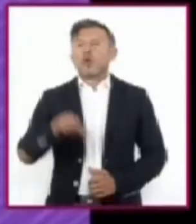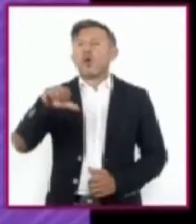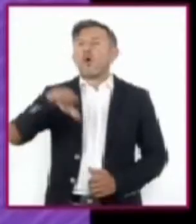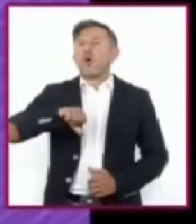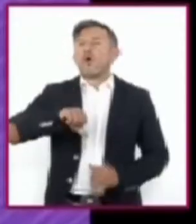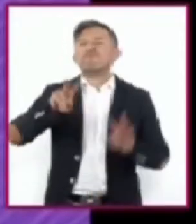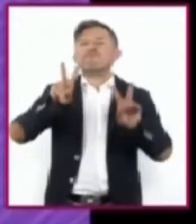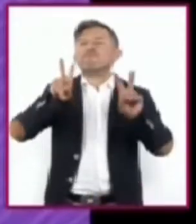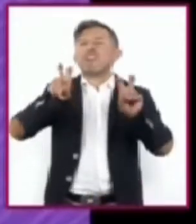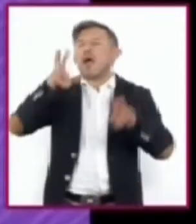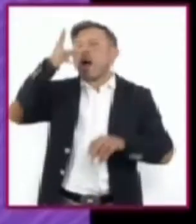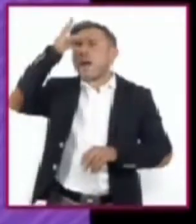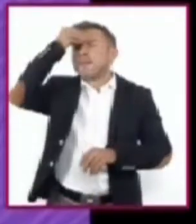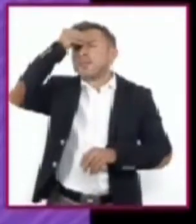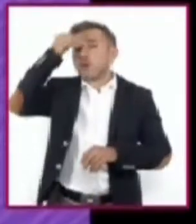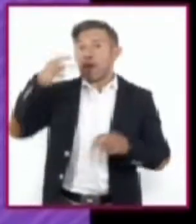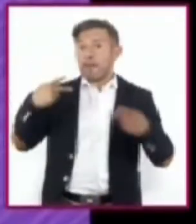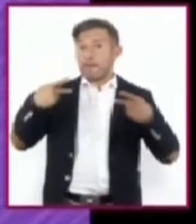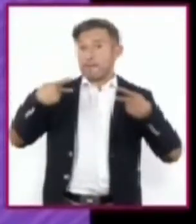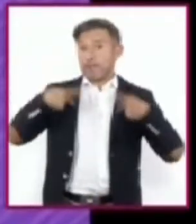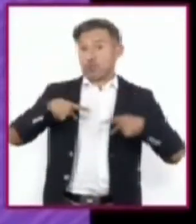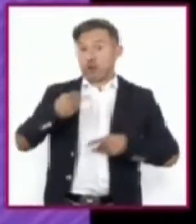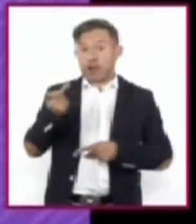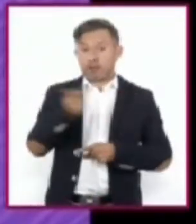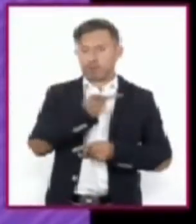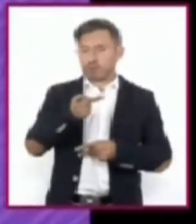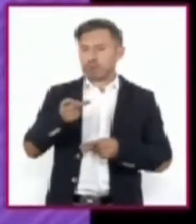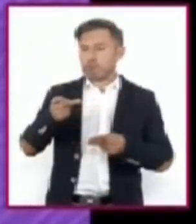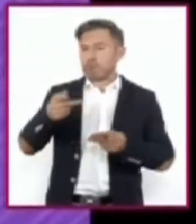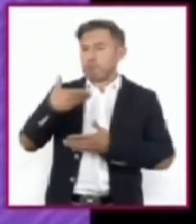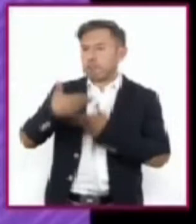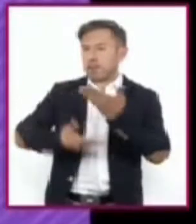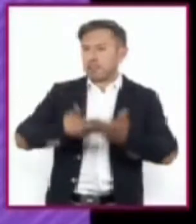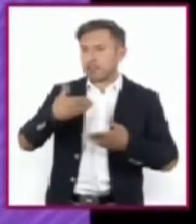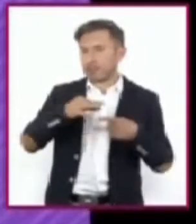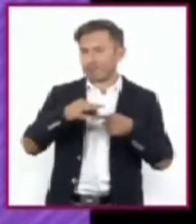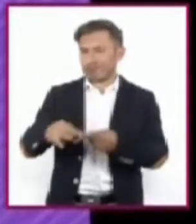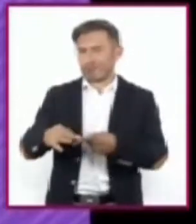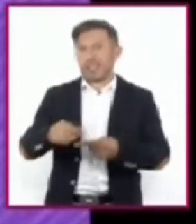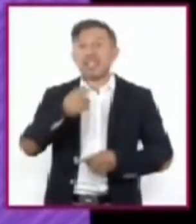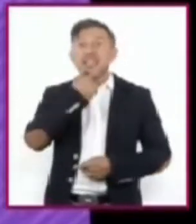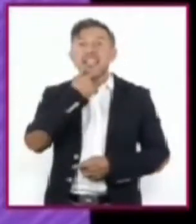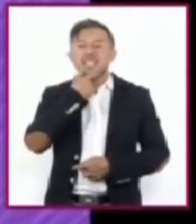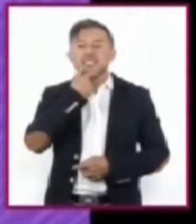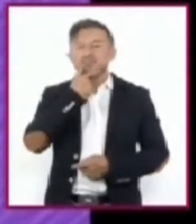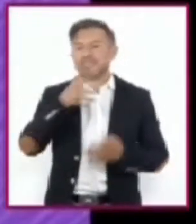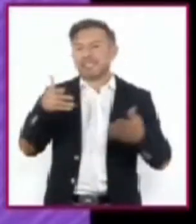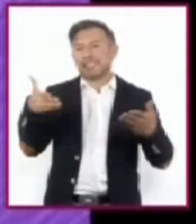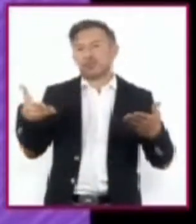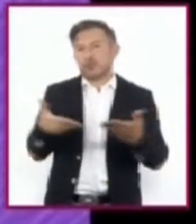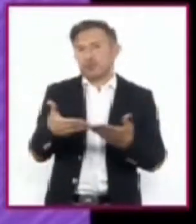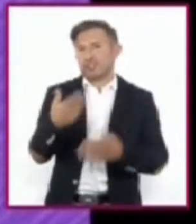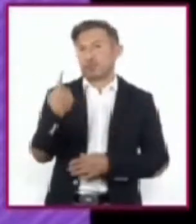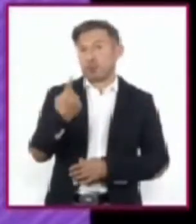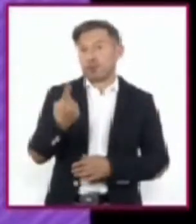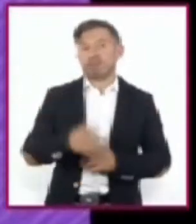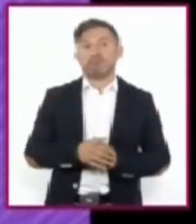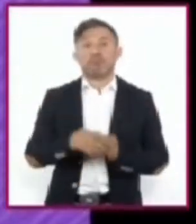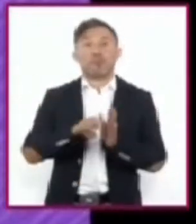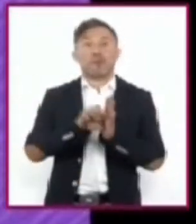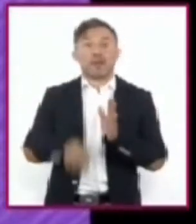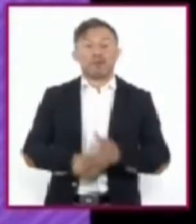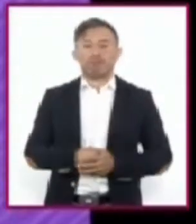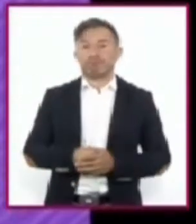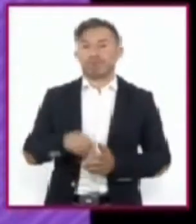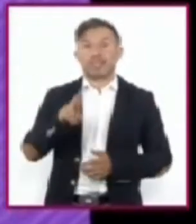a presentar una persona a otra. En inglés, introducing someone. Por ejemplo, this is